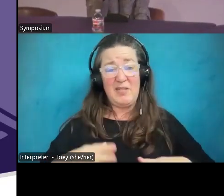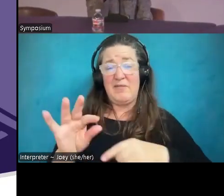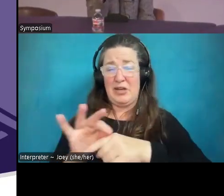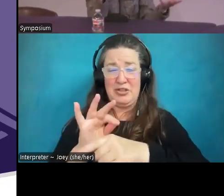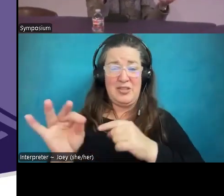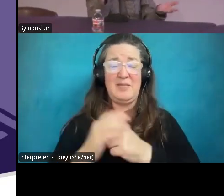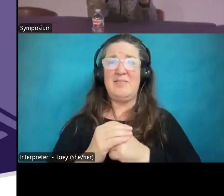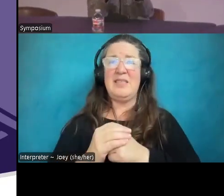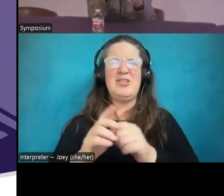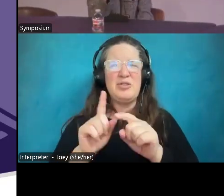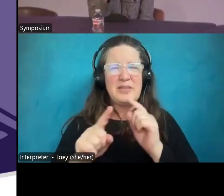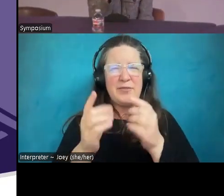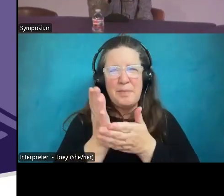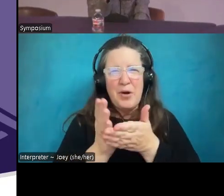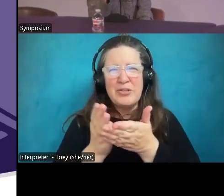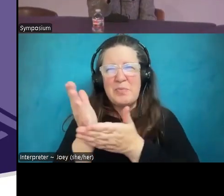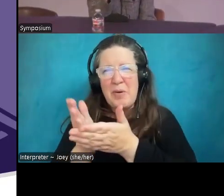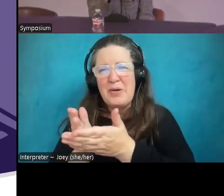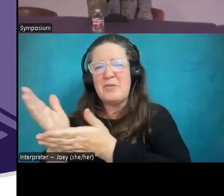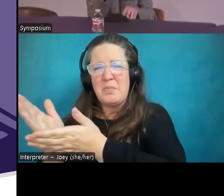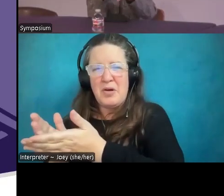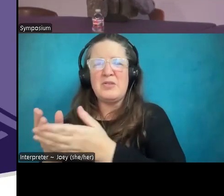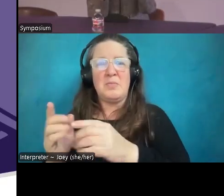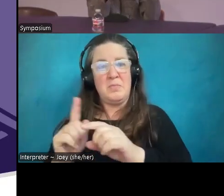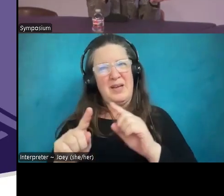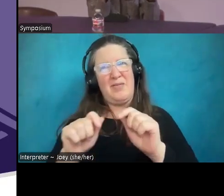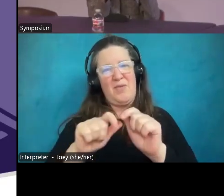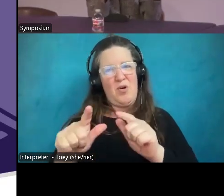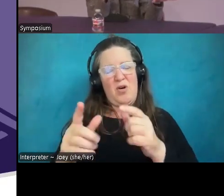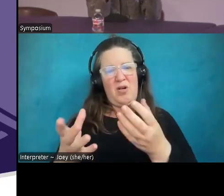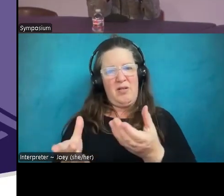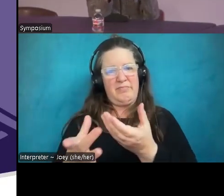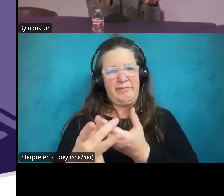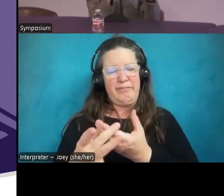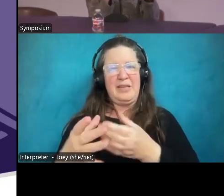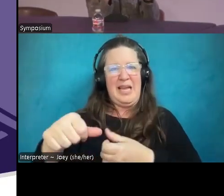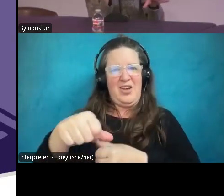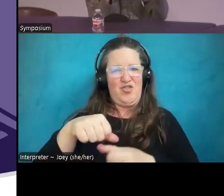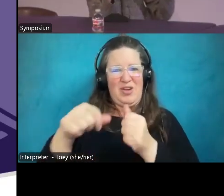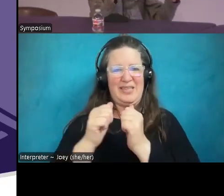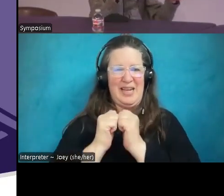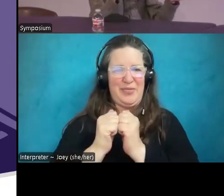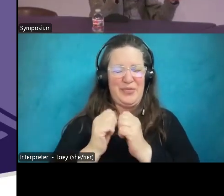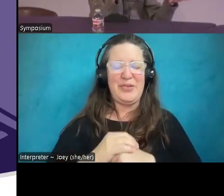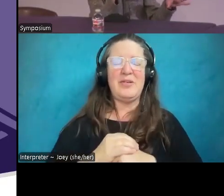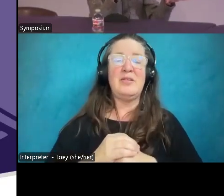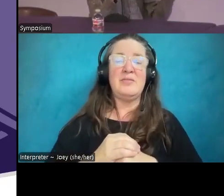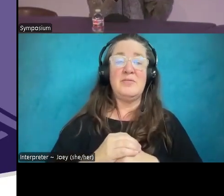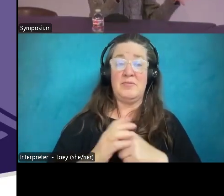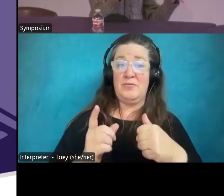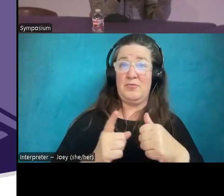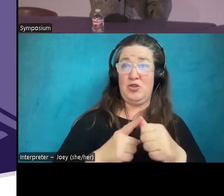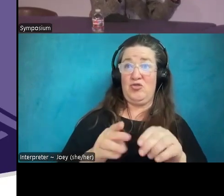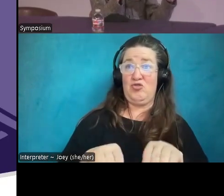what we find and what I'm sure you've experienced. So part of it is just a general intake, and then the next part is